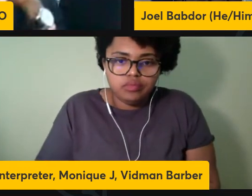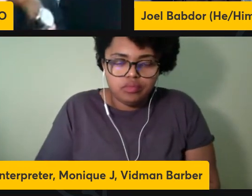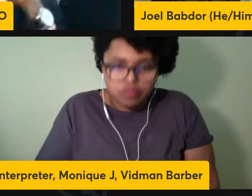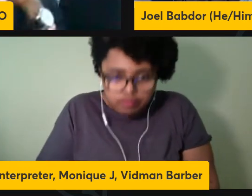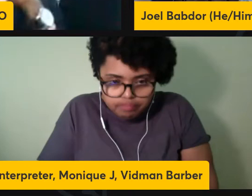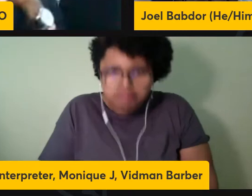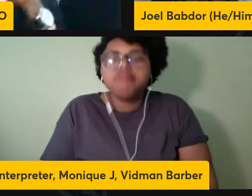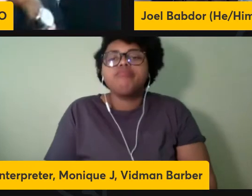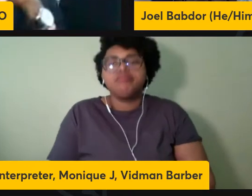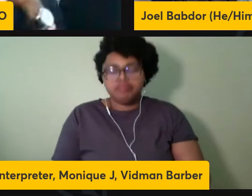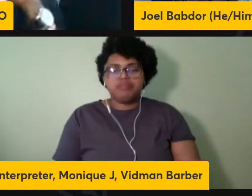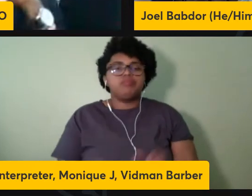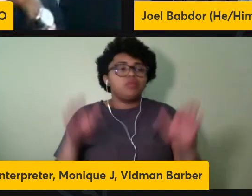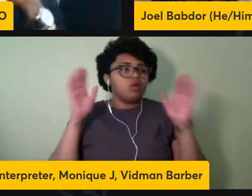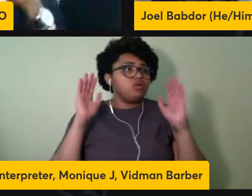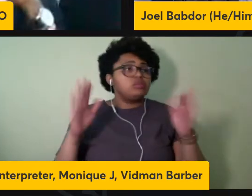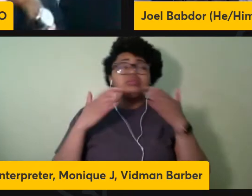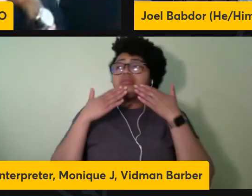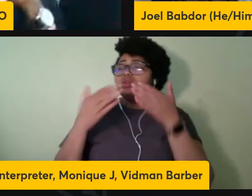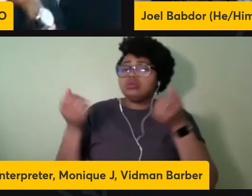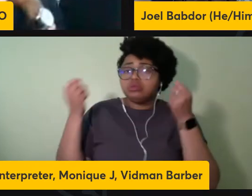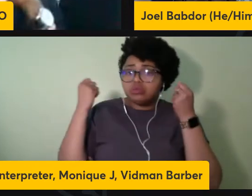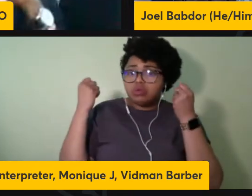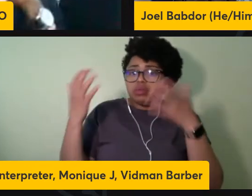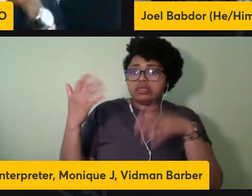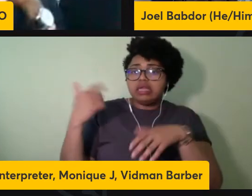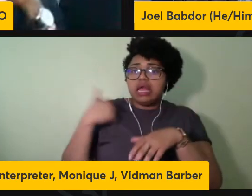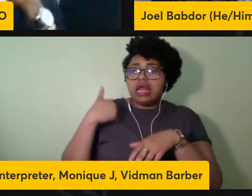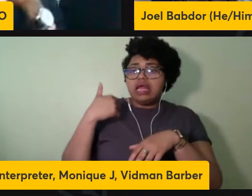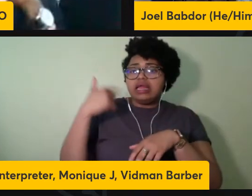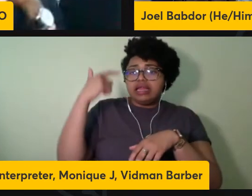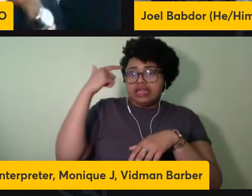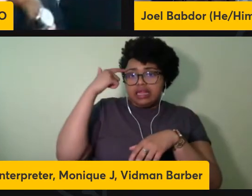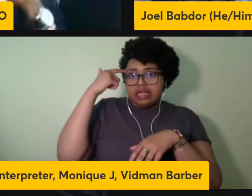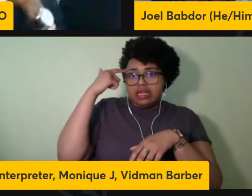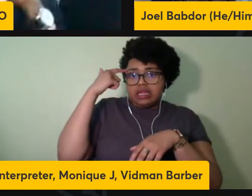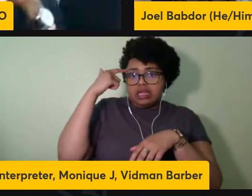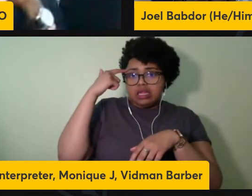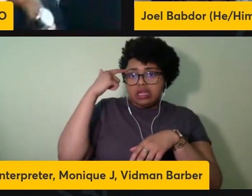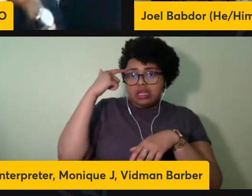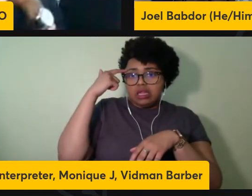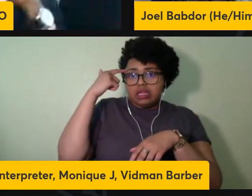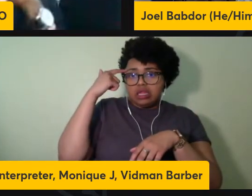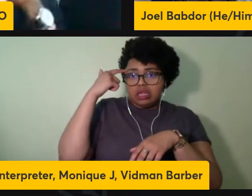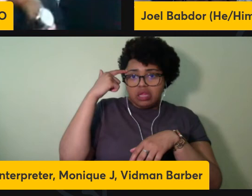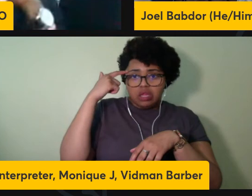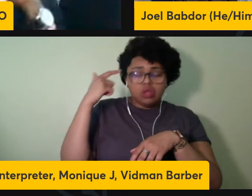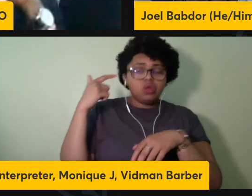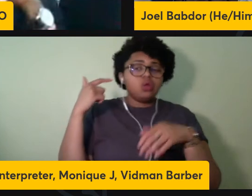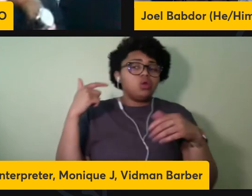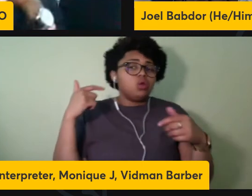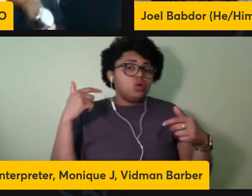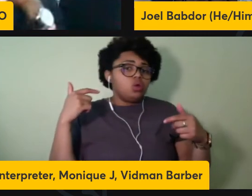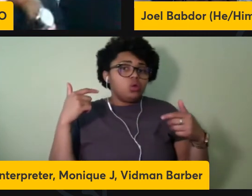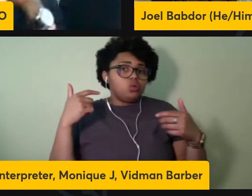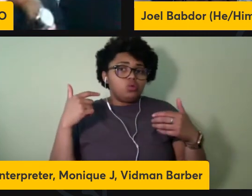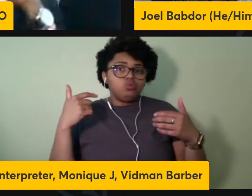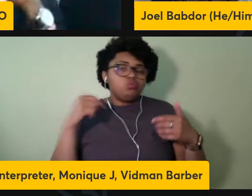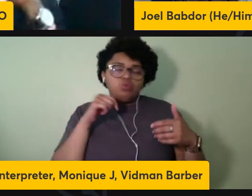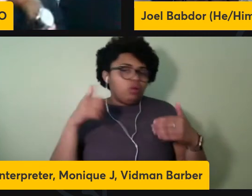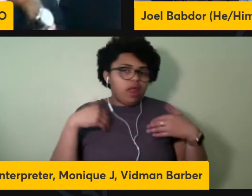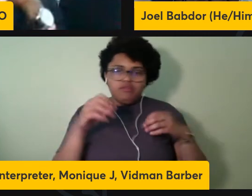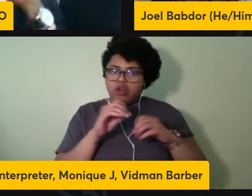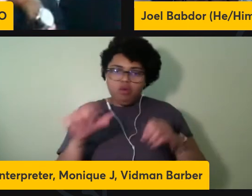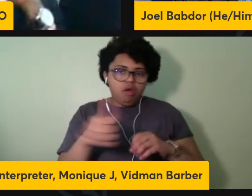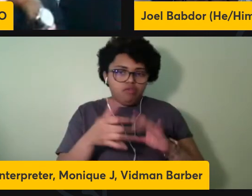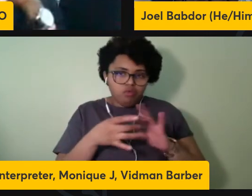Awesome. Thank you so much. I think we don't have any more questions in the chat, and they might come later. So I'll